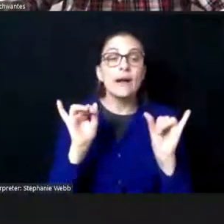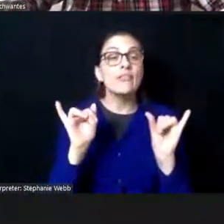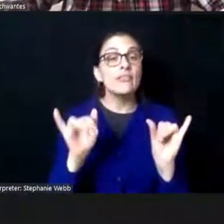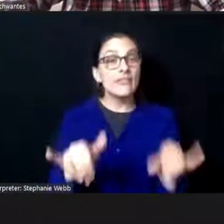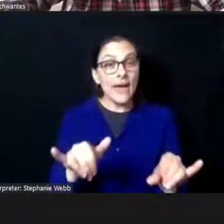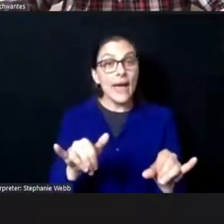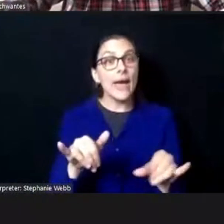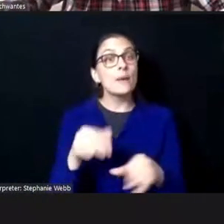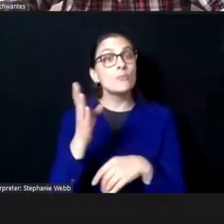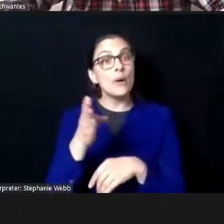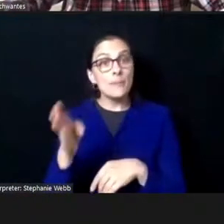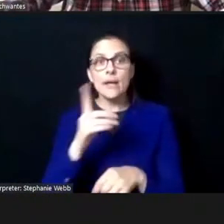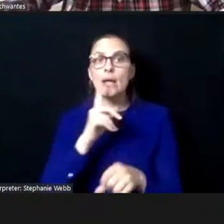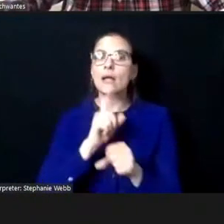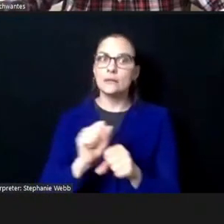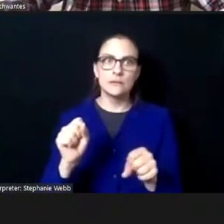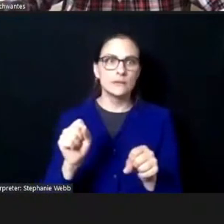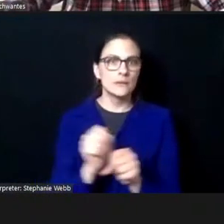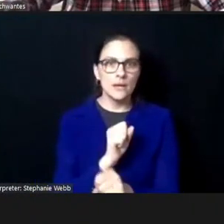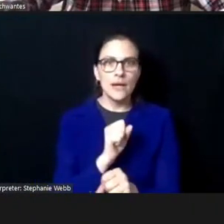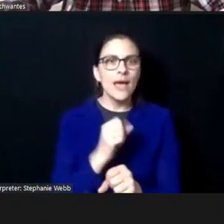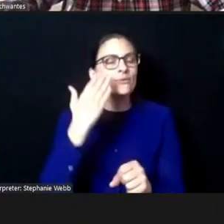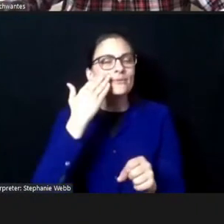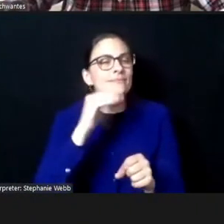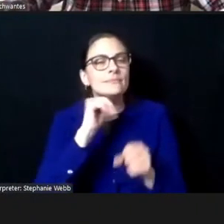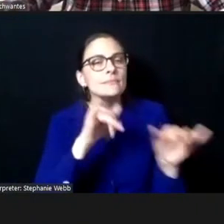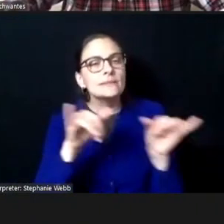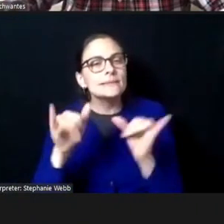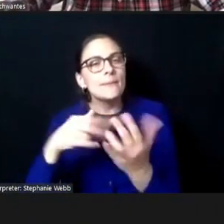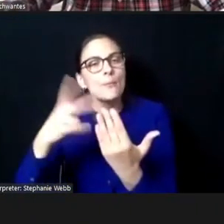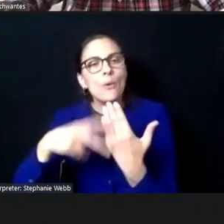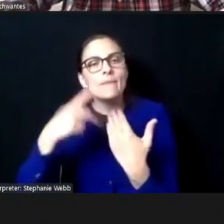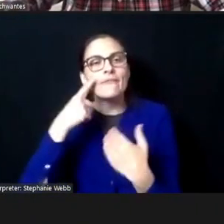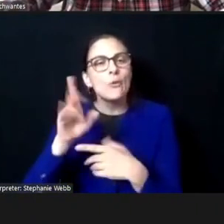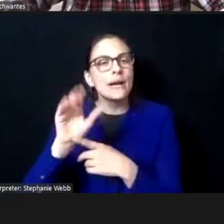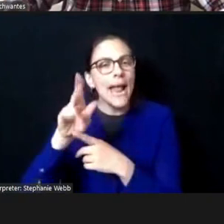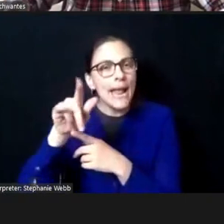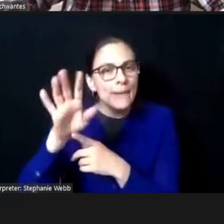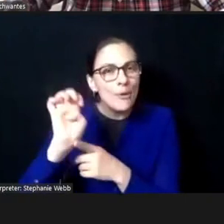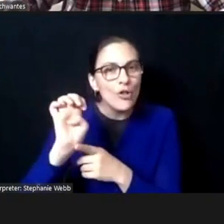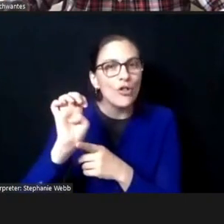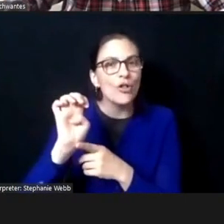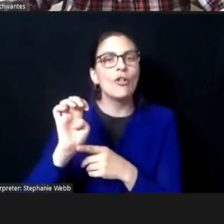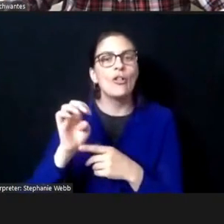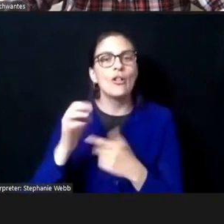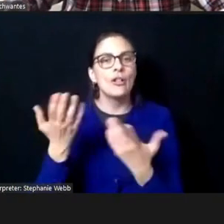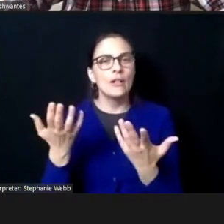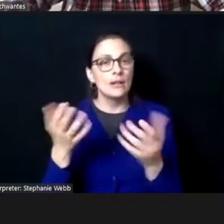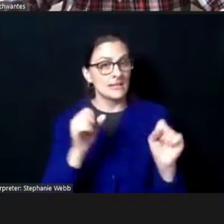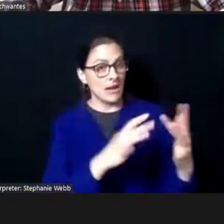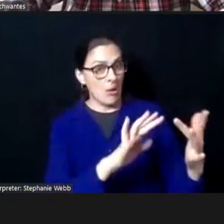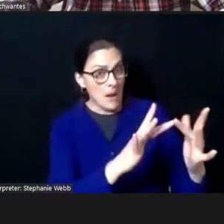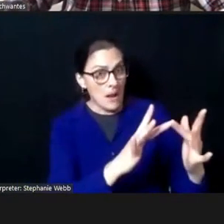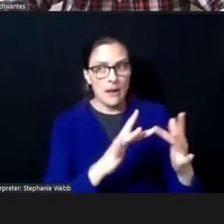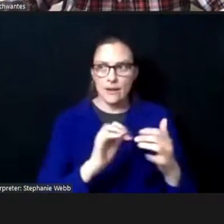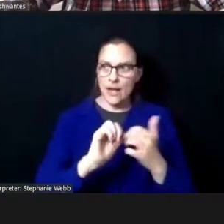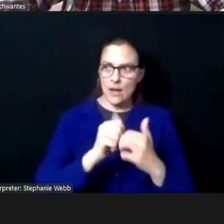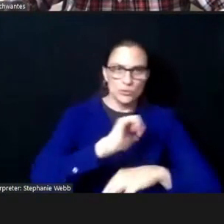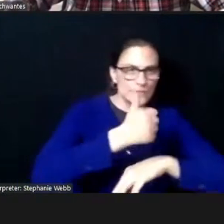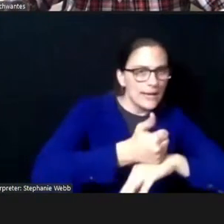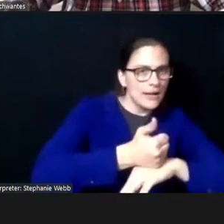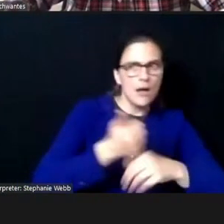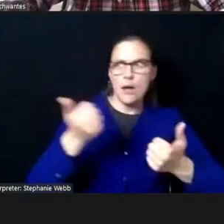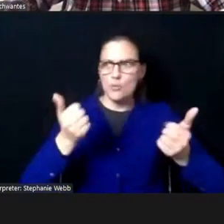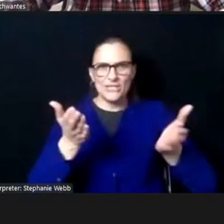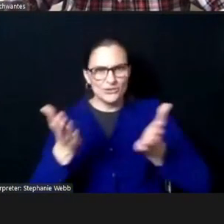same programming that you get on your cable service, that you can then get it online, or how to set that up and which services